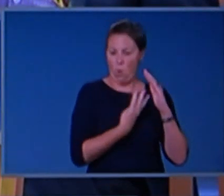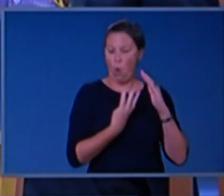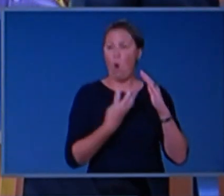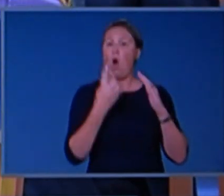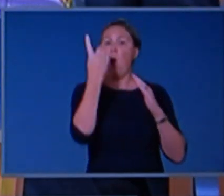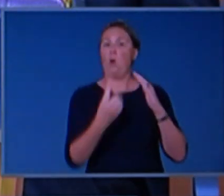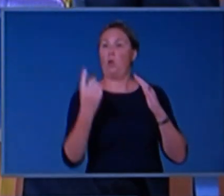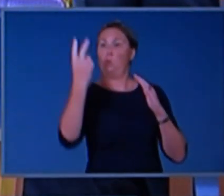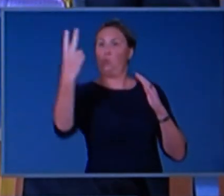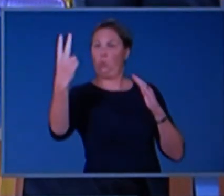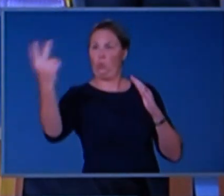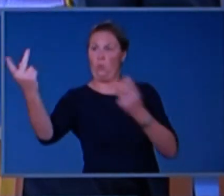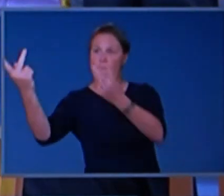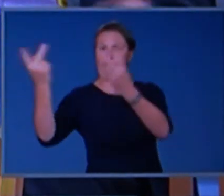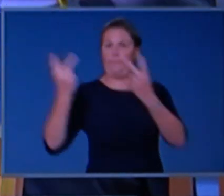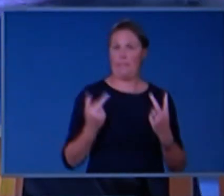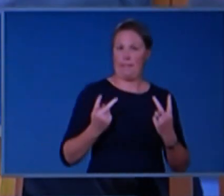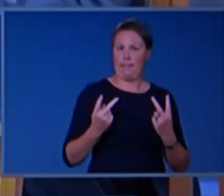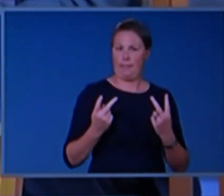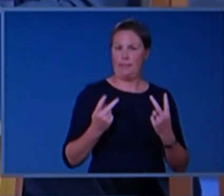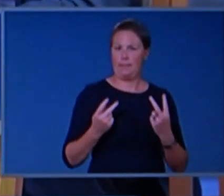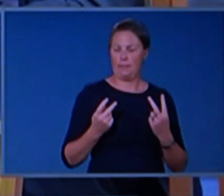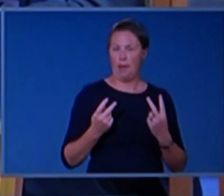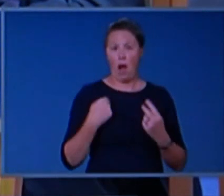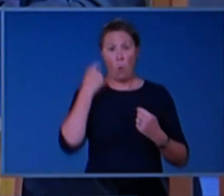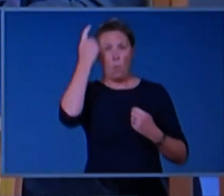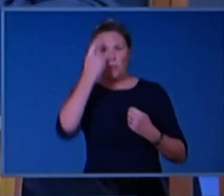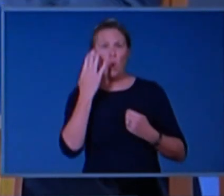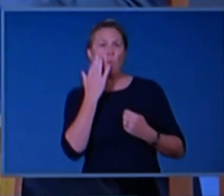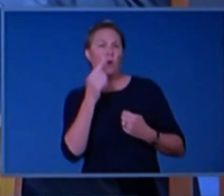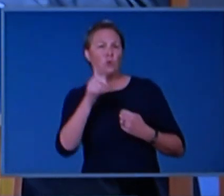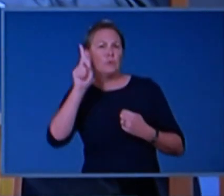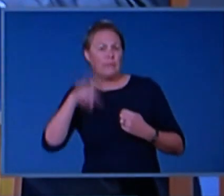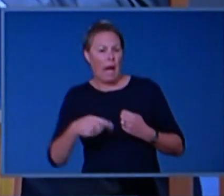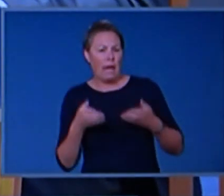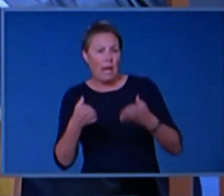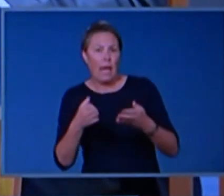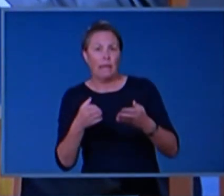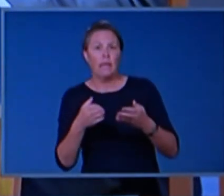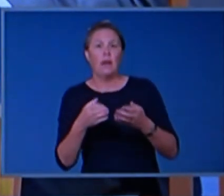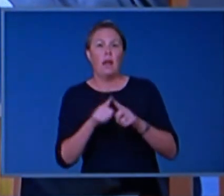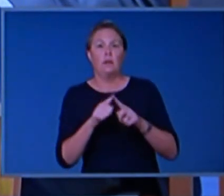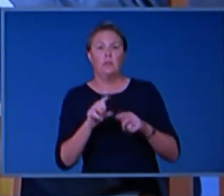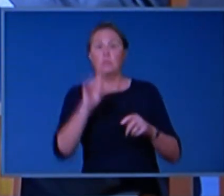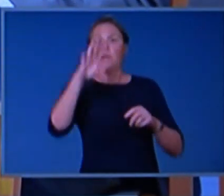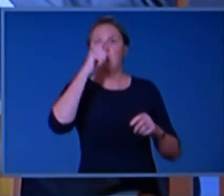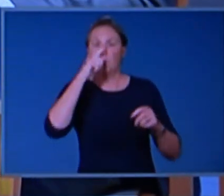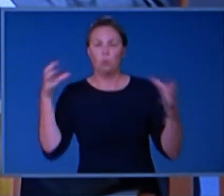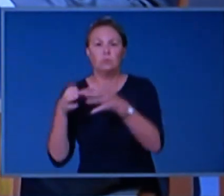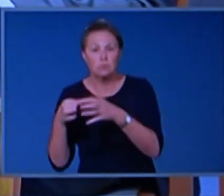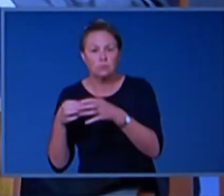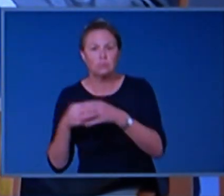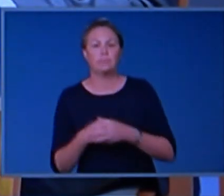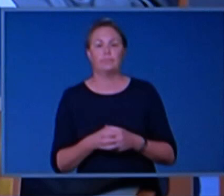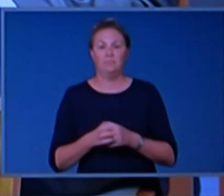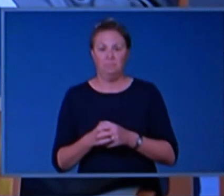very gradual easing of small gatherings? And on 14-day quarantine in hotels for international return